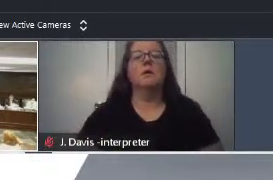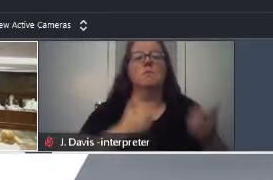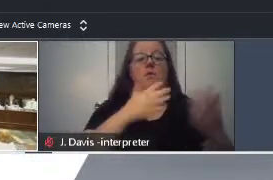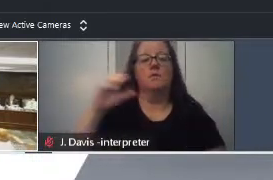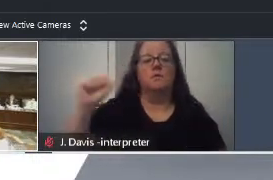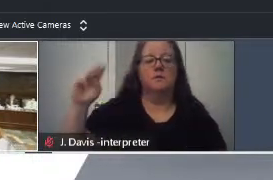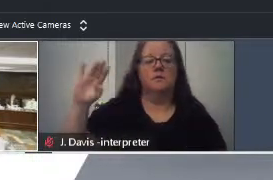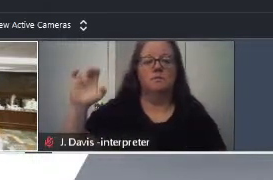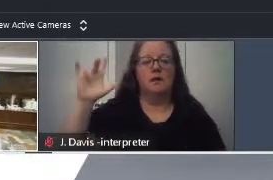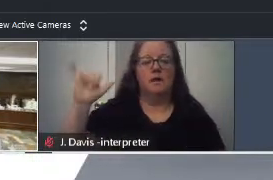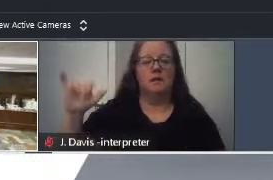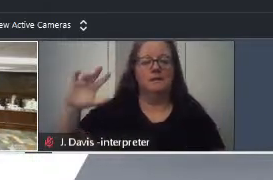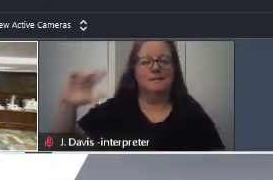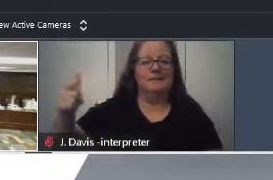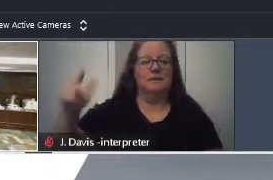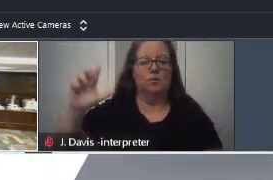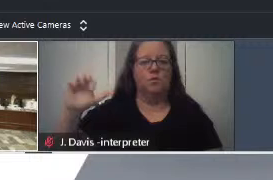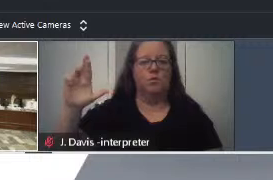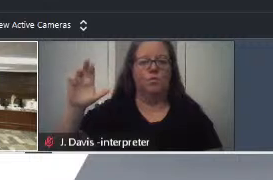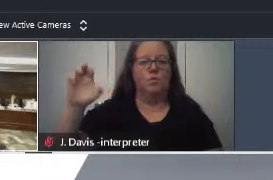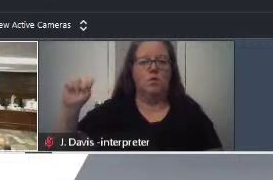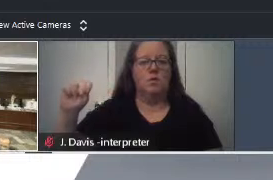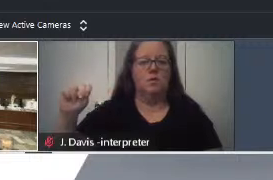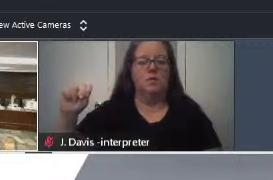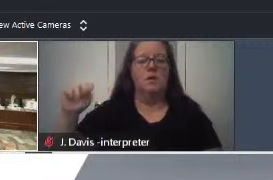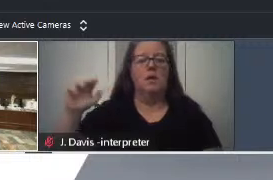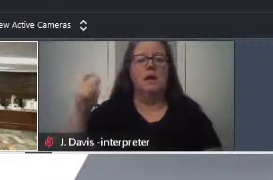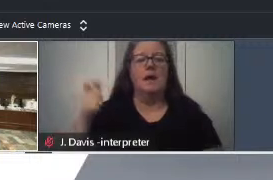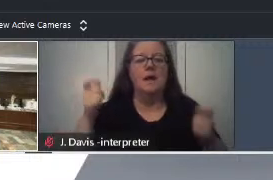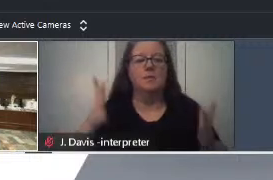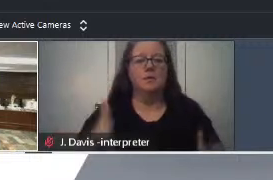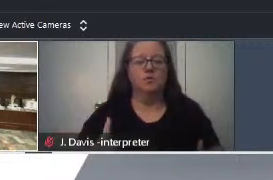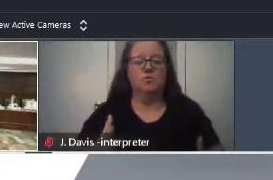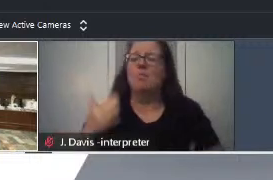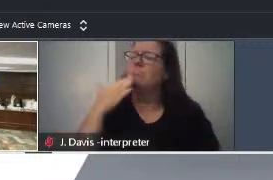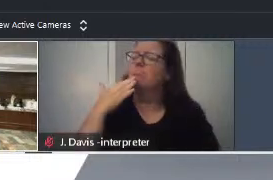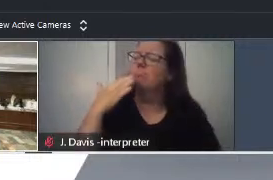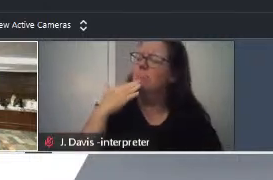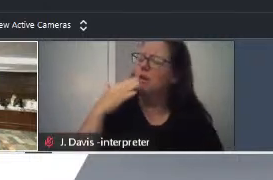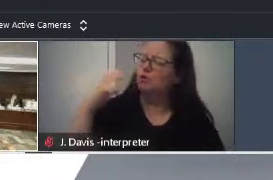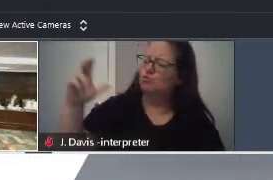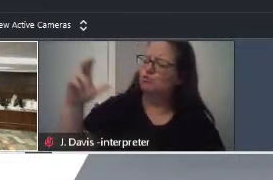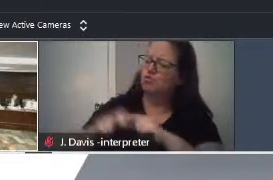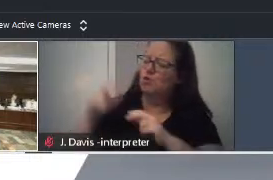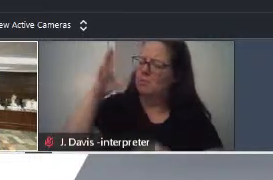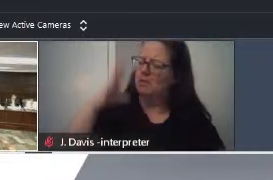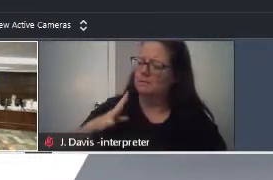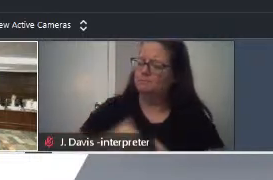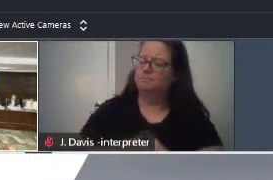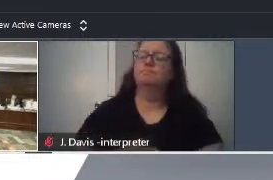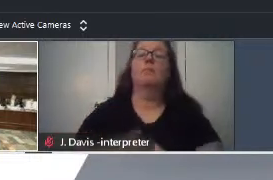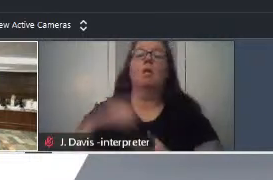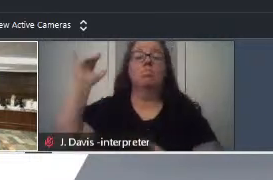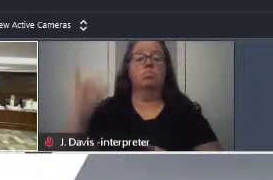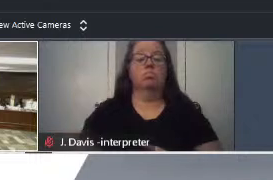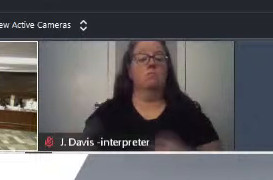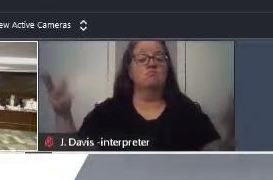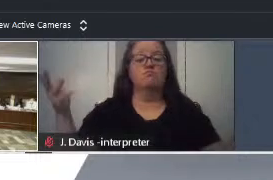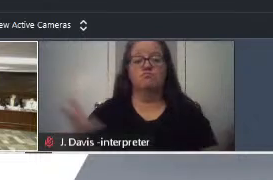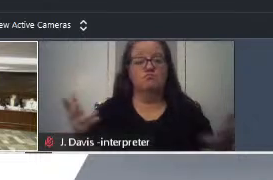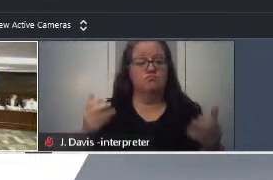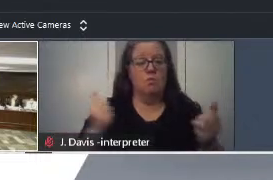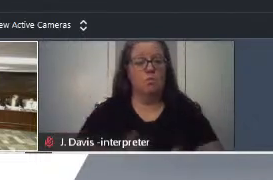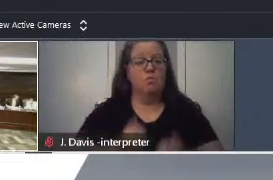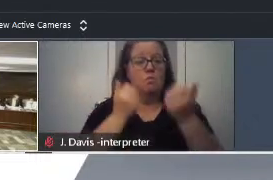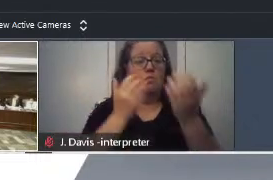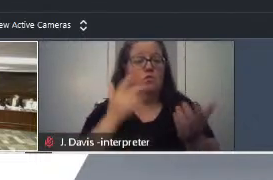seconded by Warren. Mr. Administrator. Thank you, Mr. Chairman. This is a